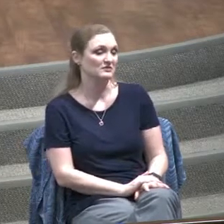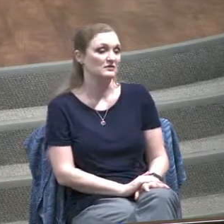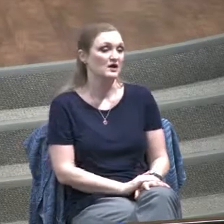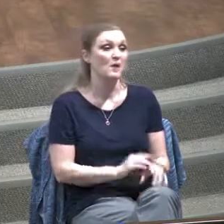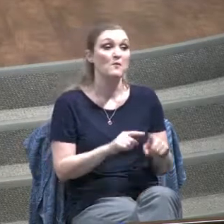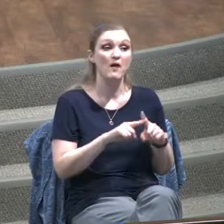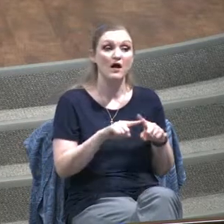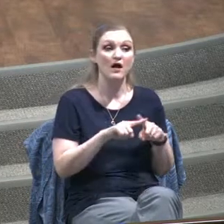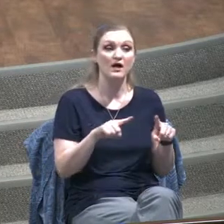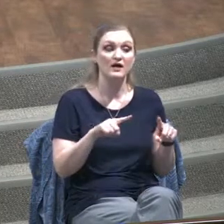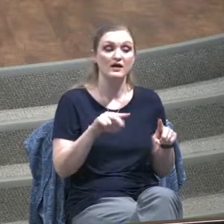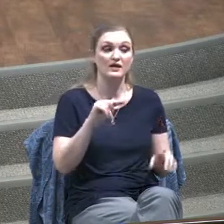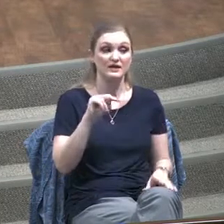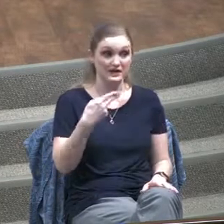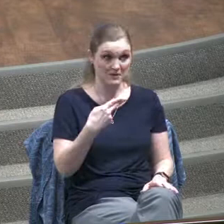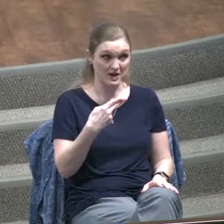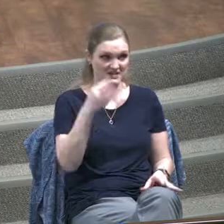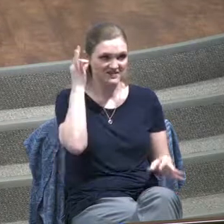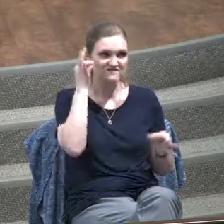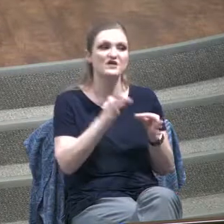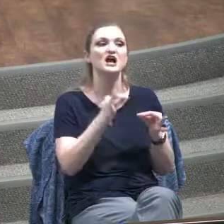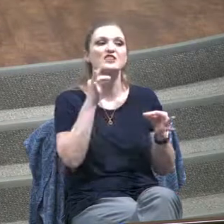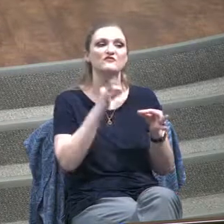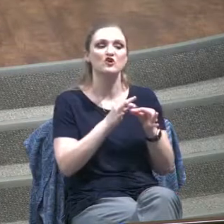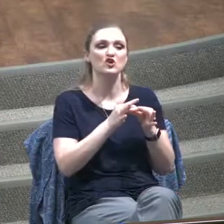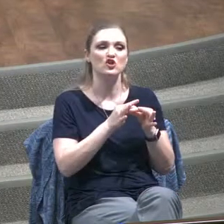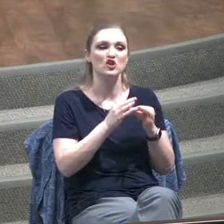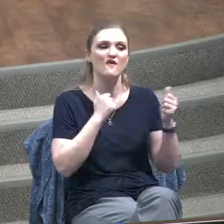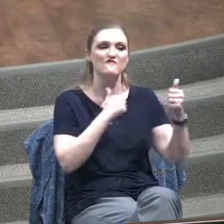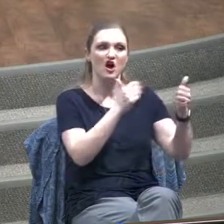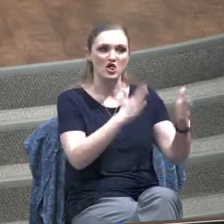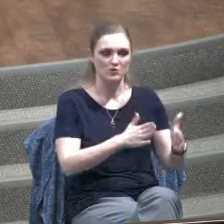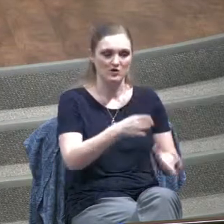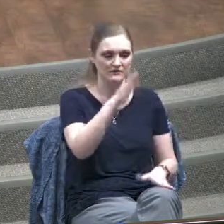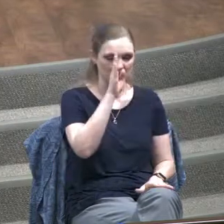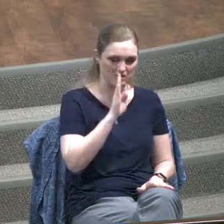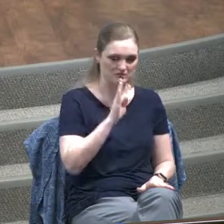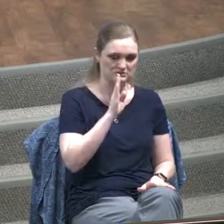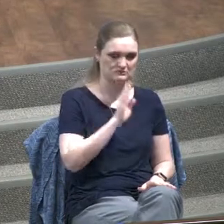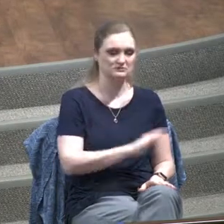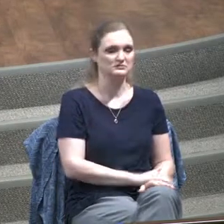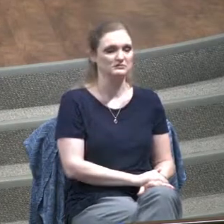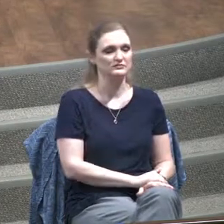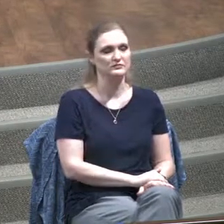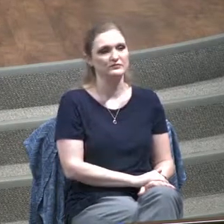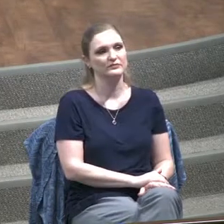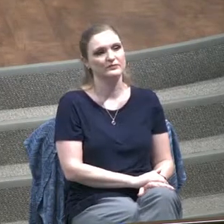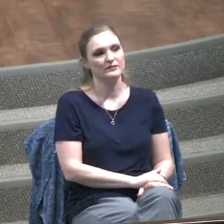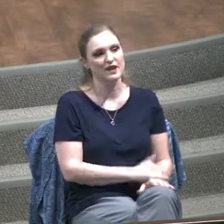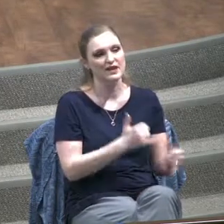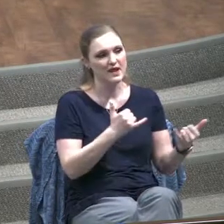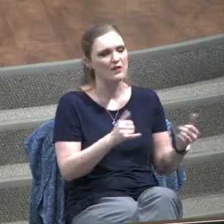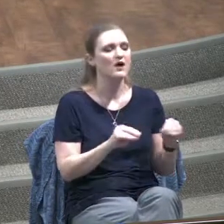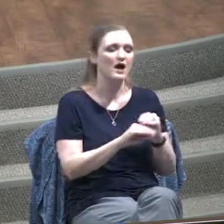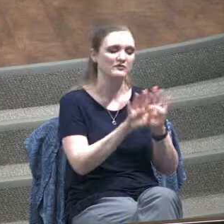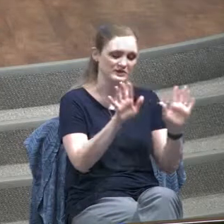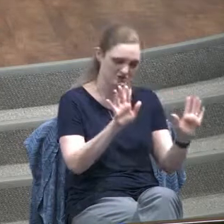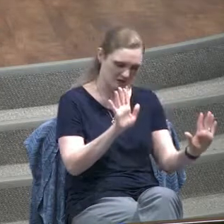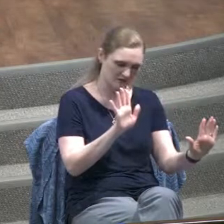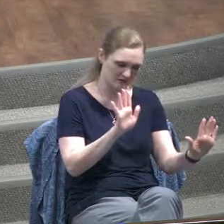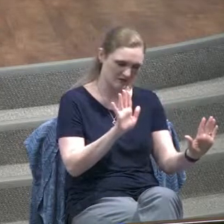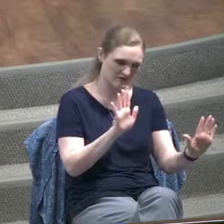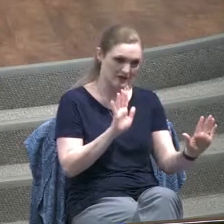But he is a faithful follower of God. Now, obviously,